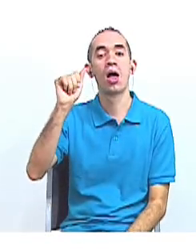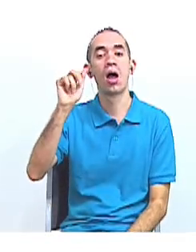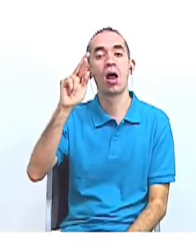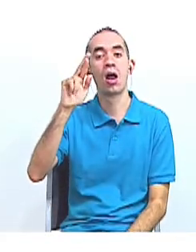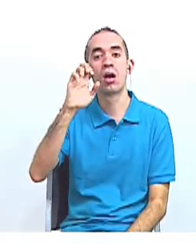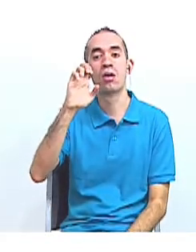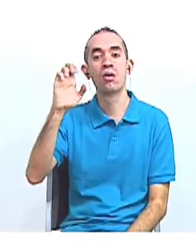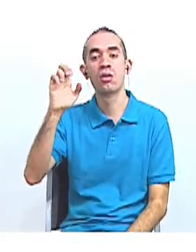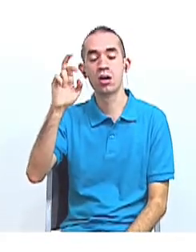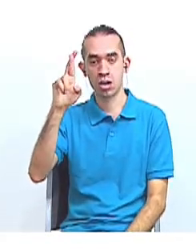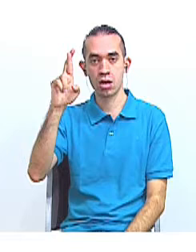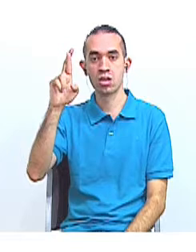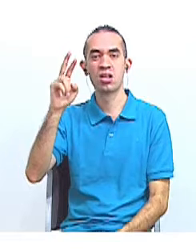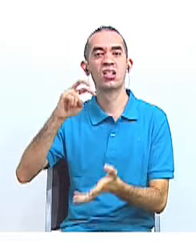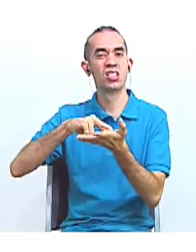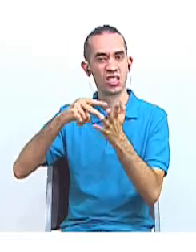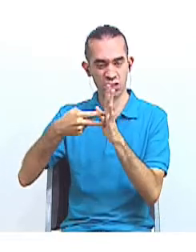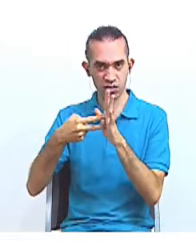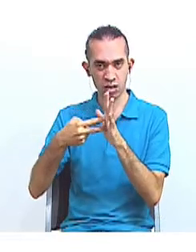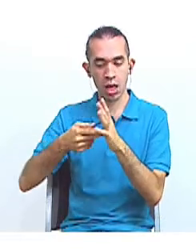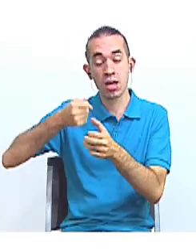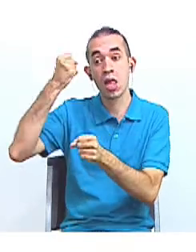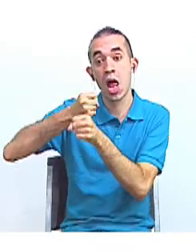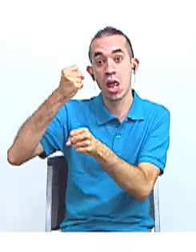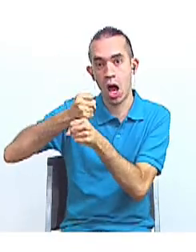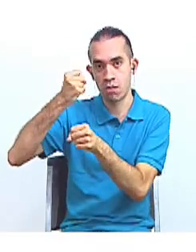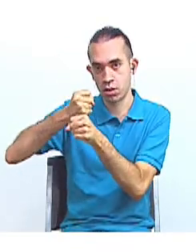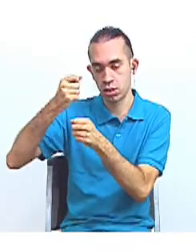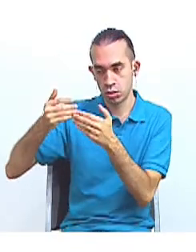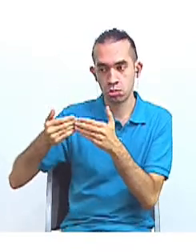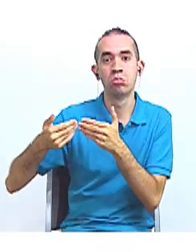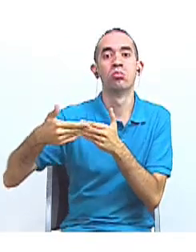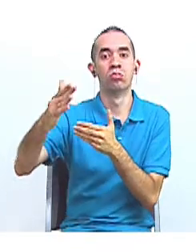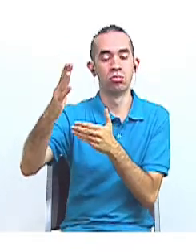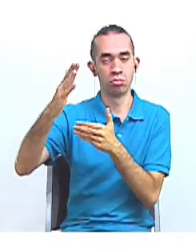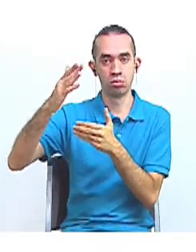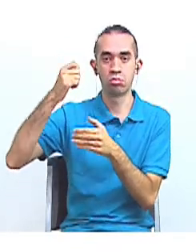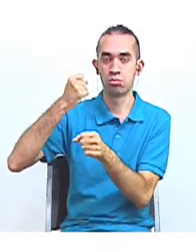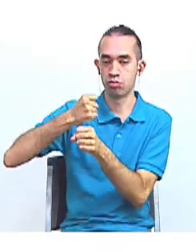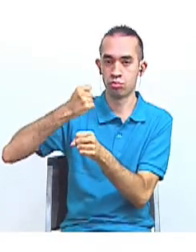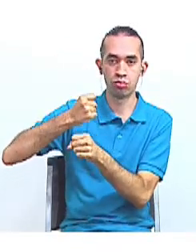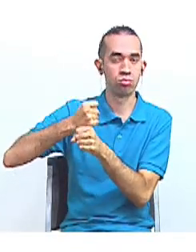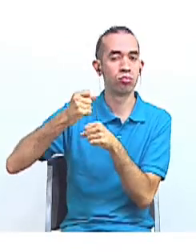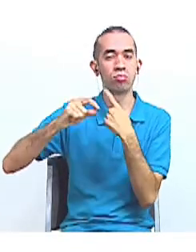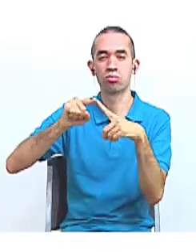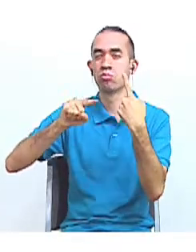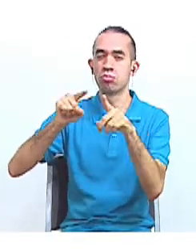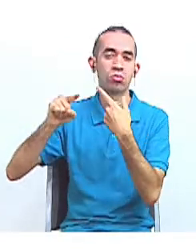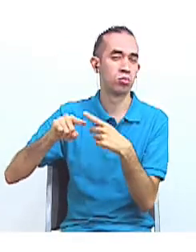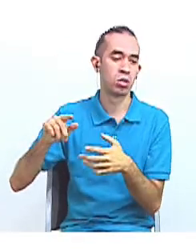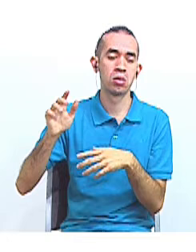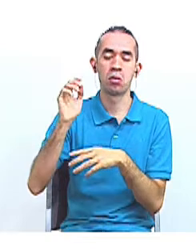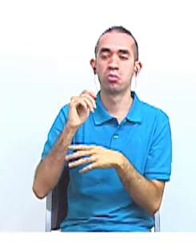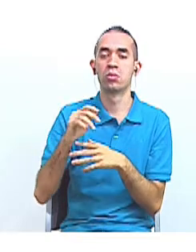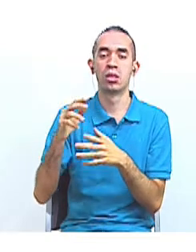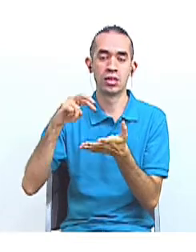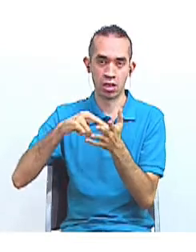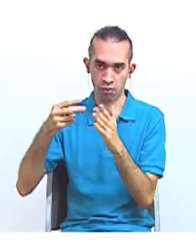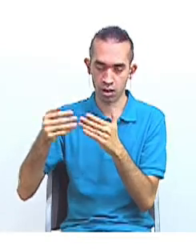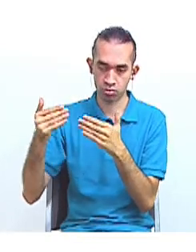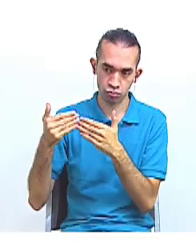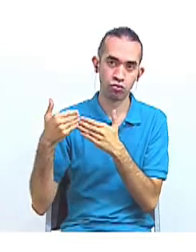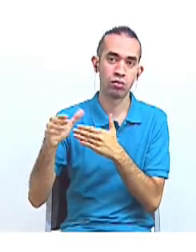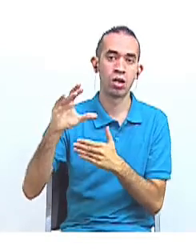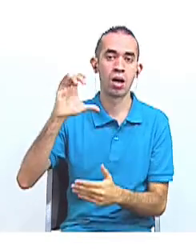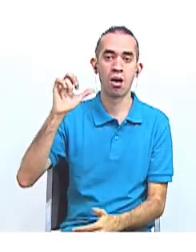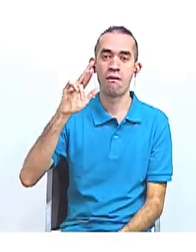word career means once you are working on something and you start working in different places, that is the career,